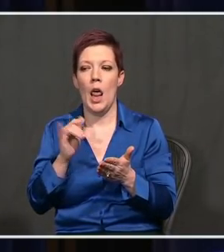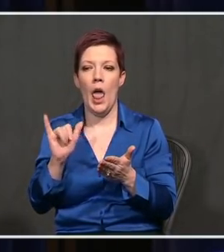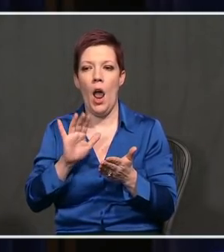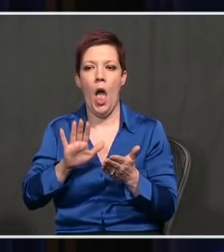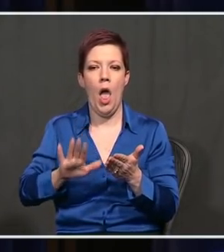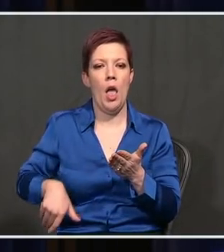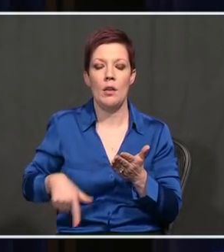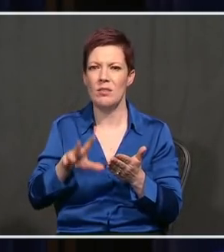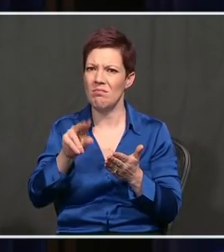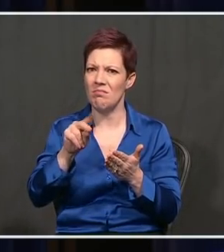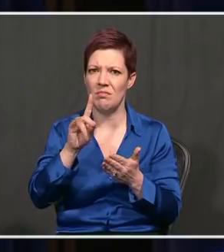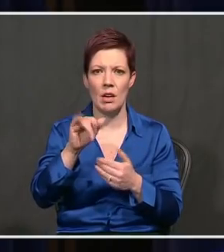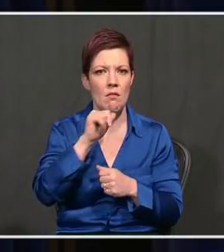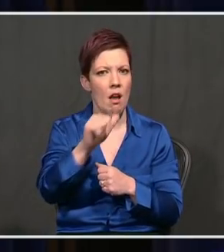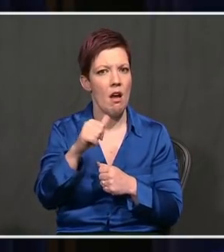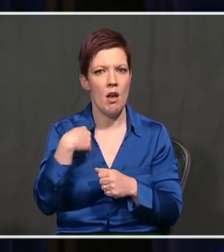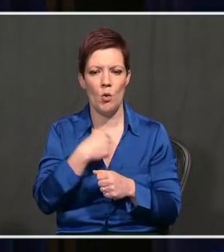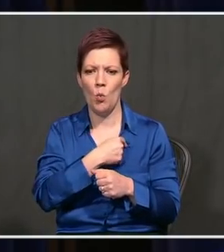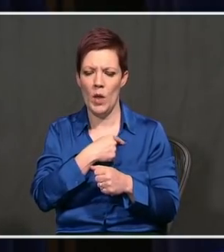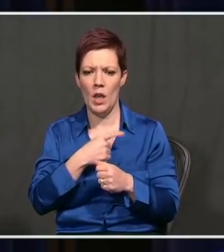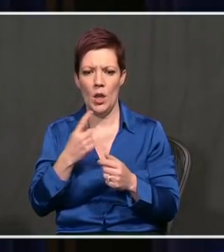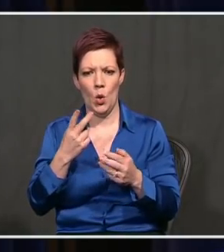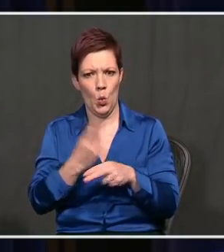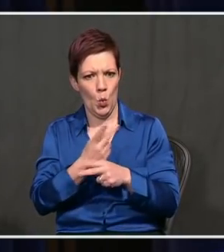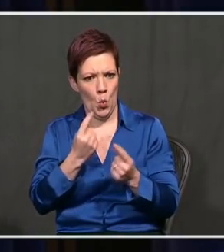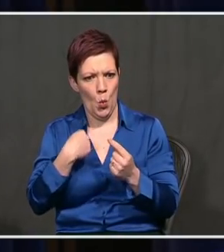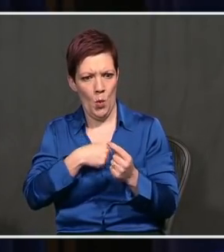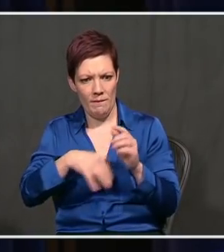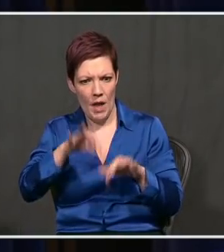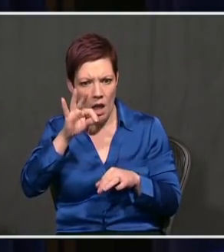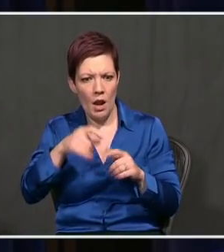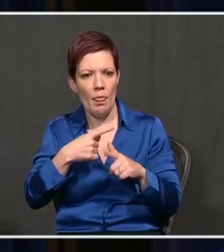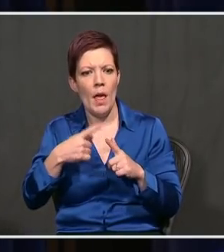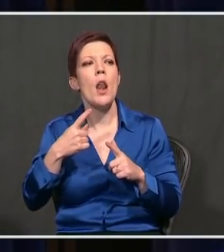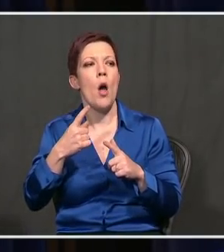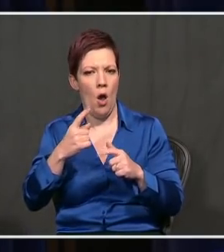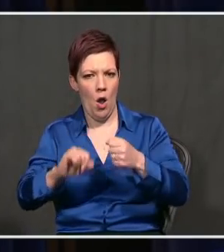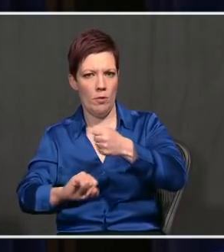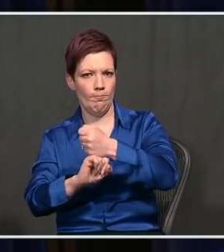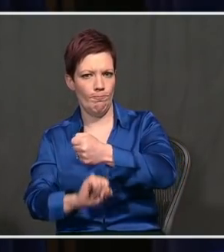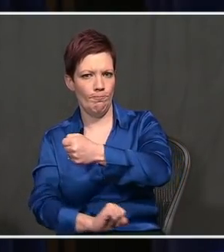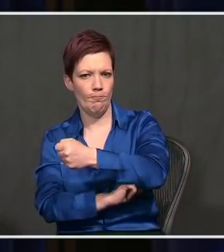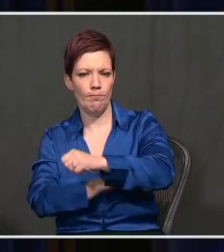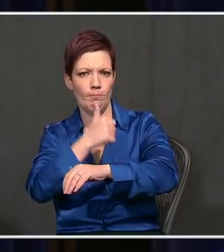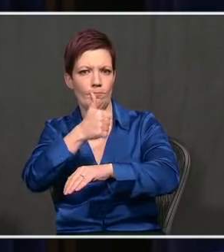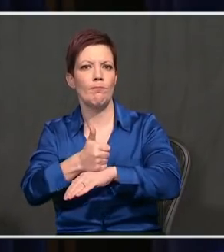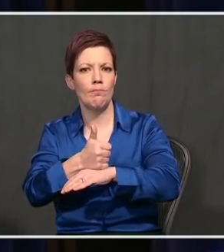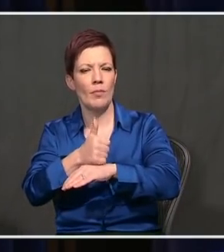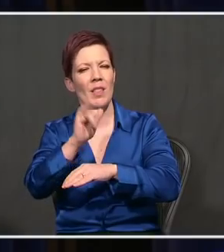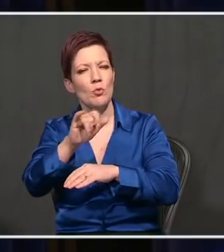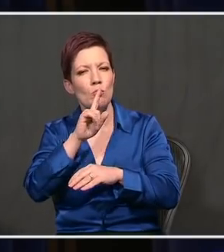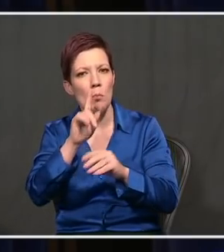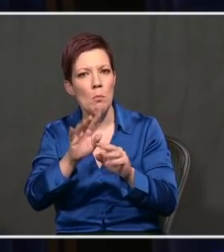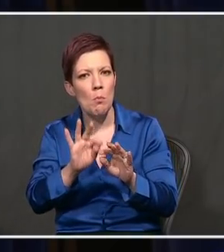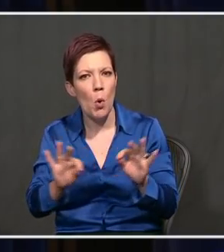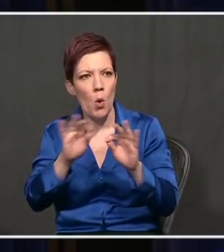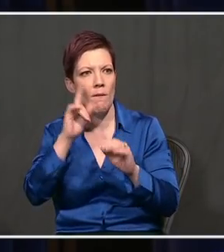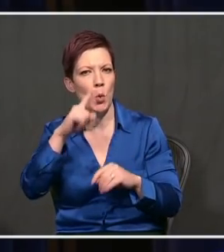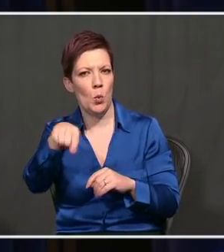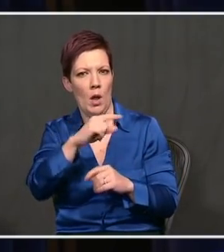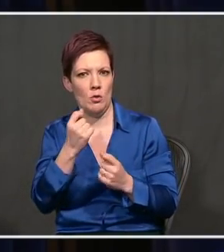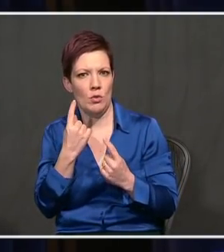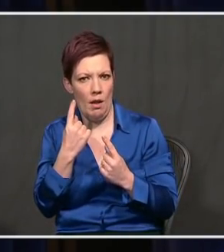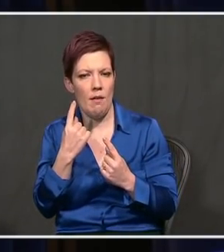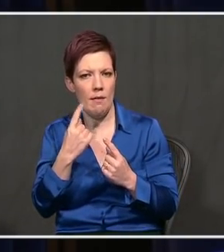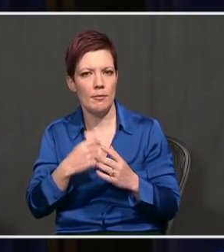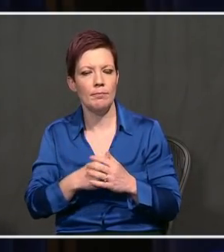We used what was known and built on it. And I think that's really super important for everybody to understand. The